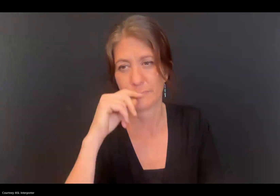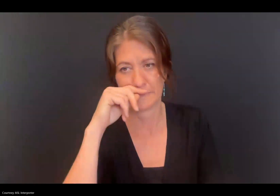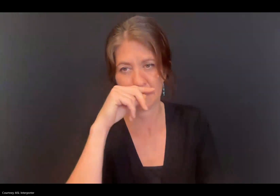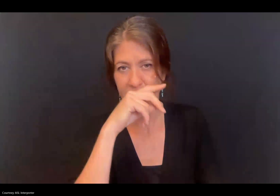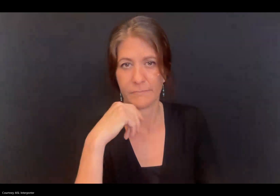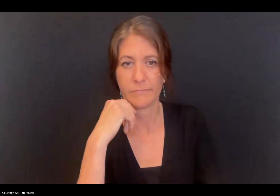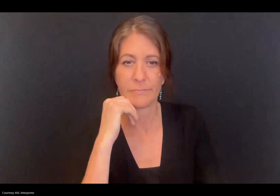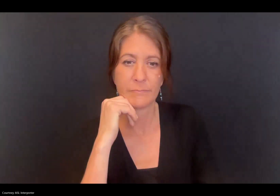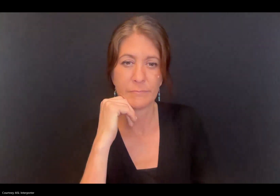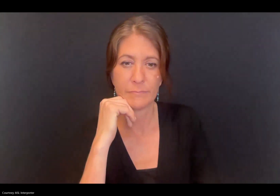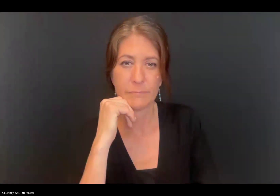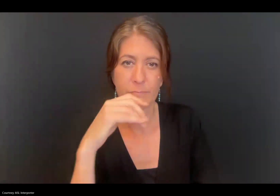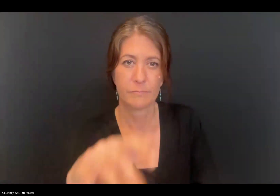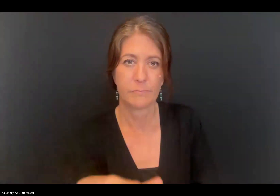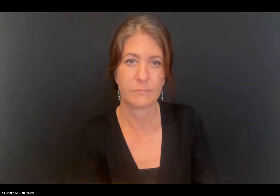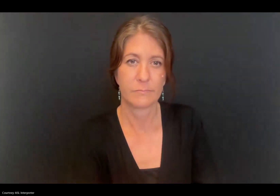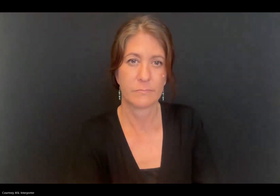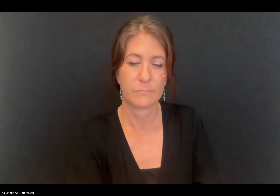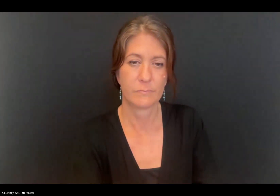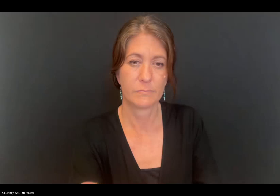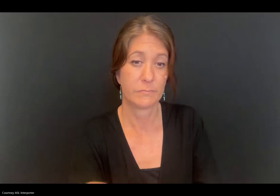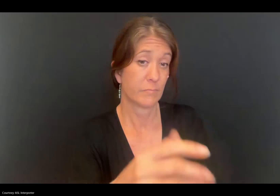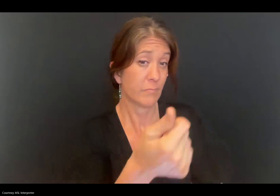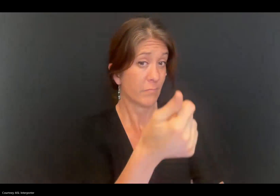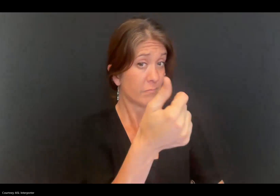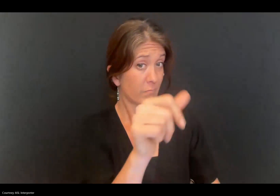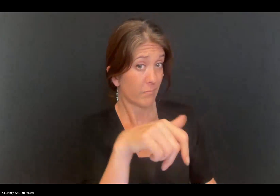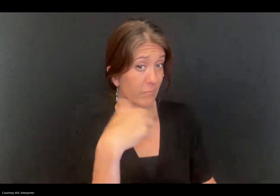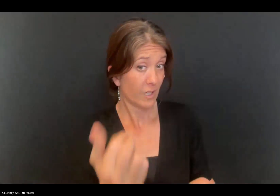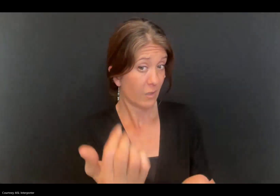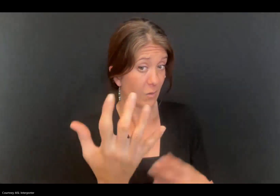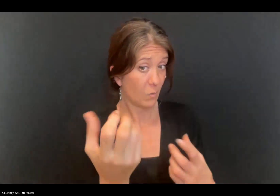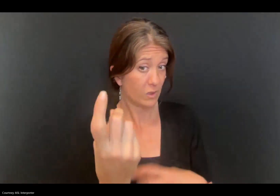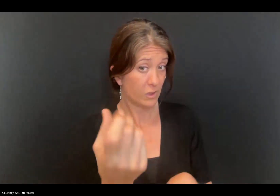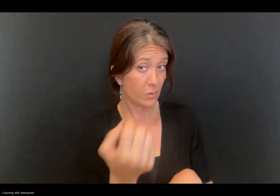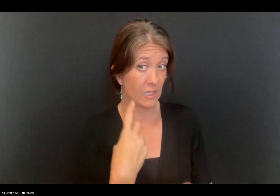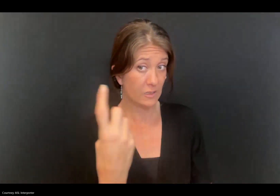Anyone else want to come off mute and ask a question?